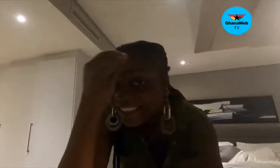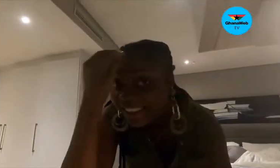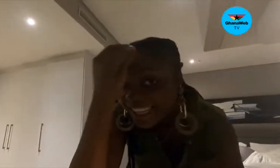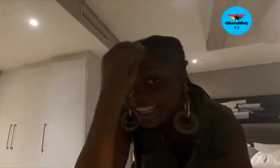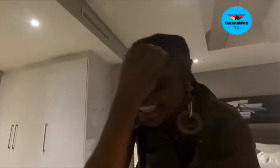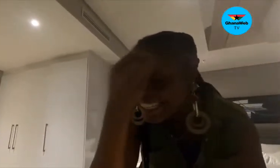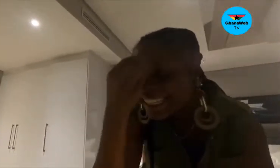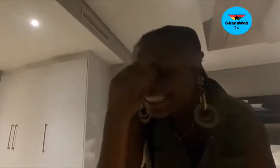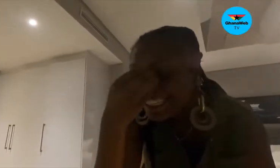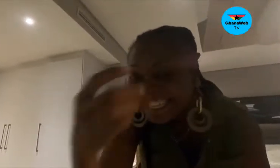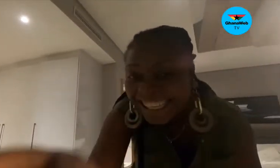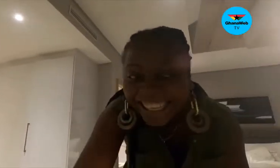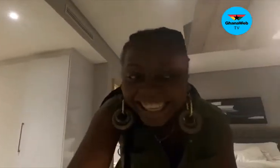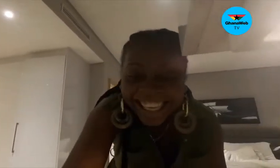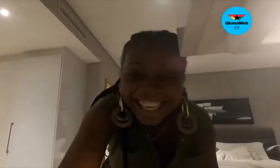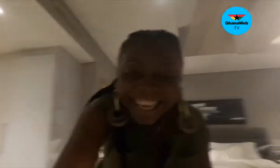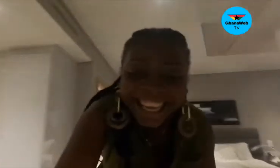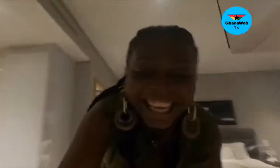like quickly